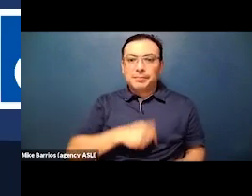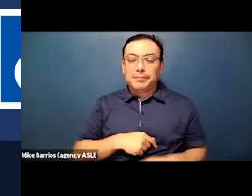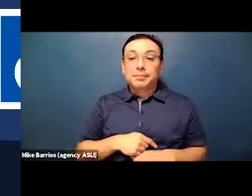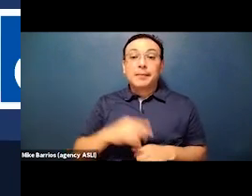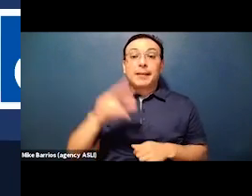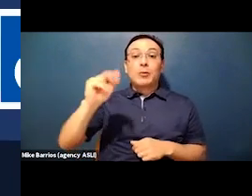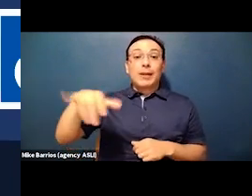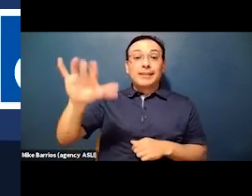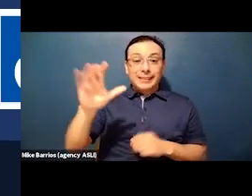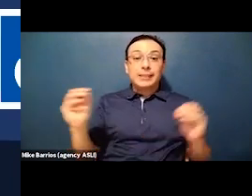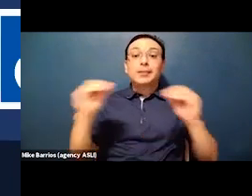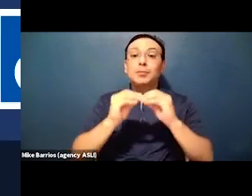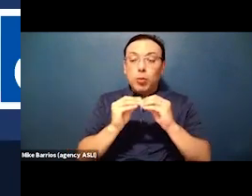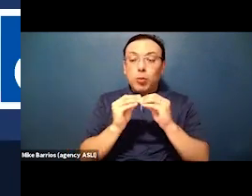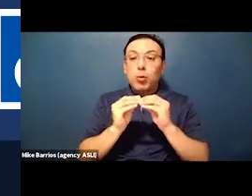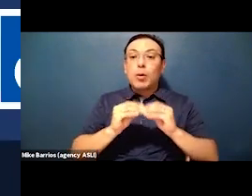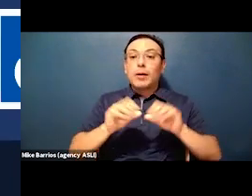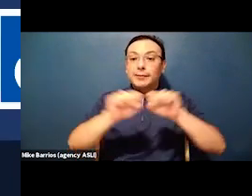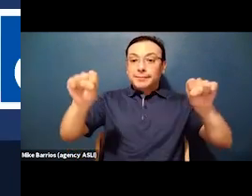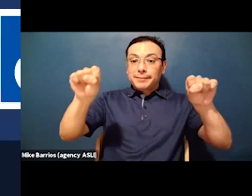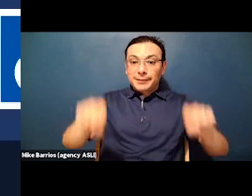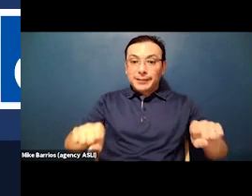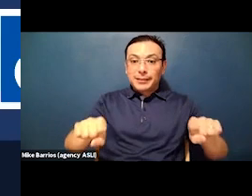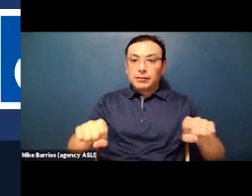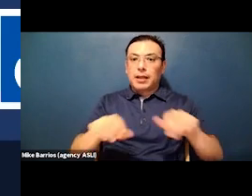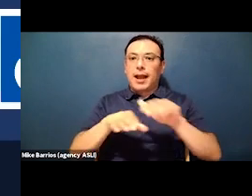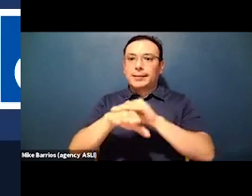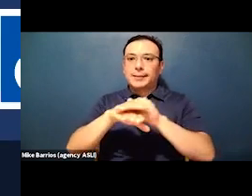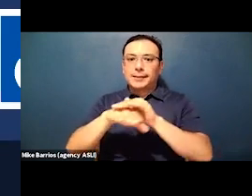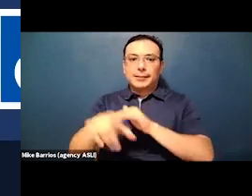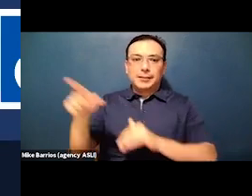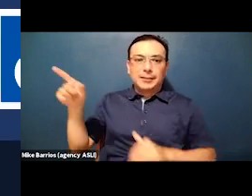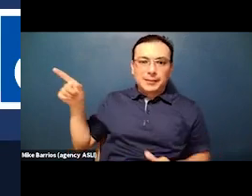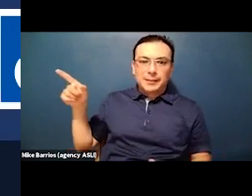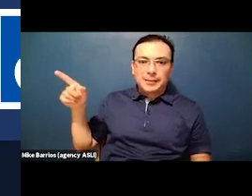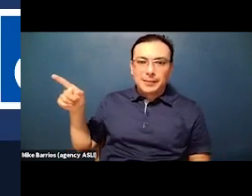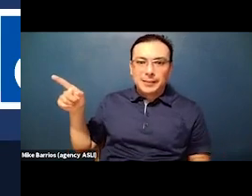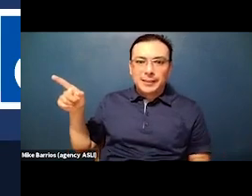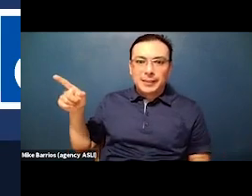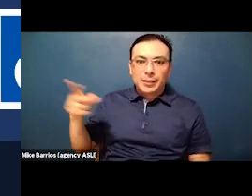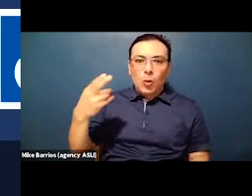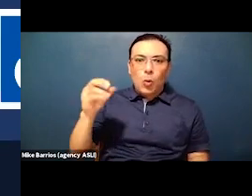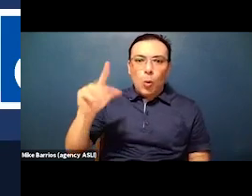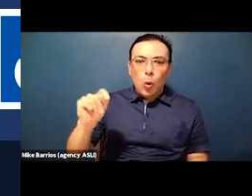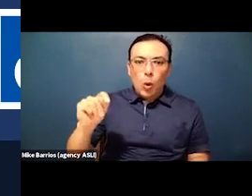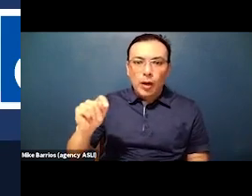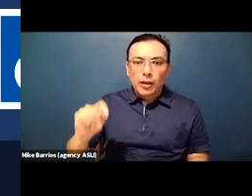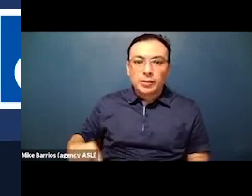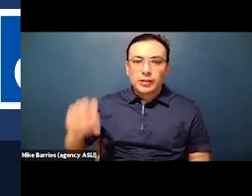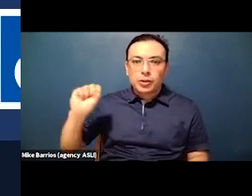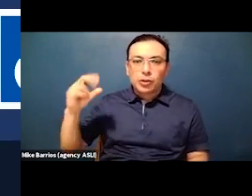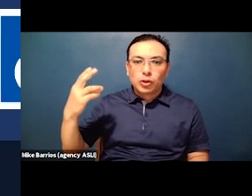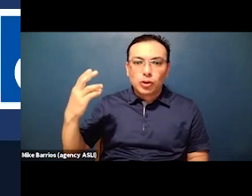one. This is the Hoyt Skimmerhorn station in, I guess you could say, downtown